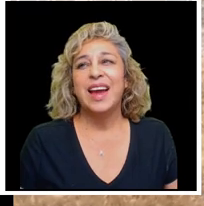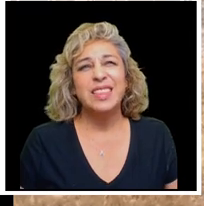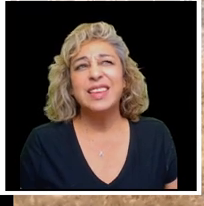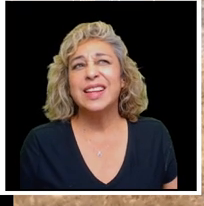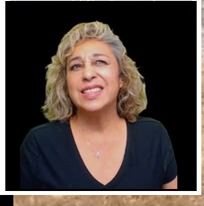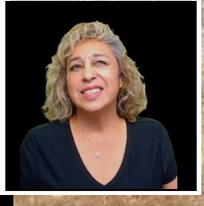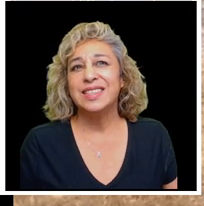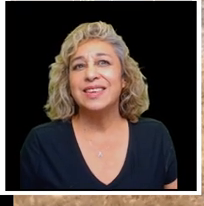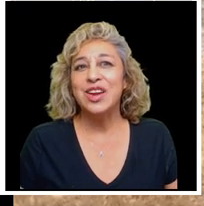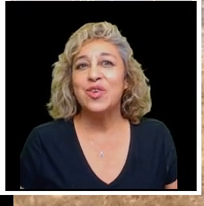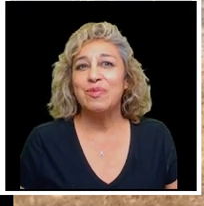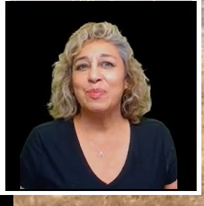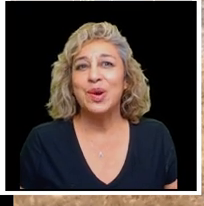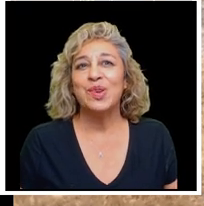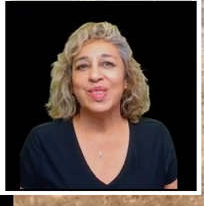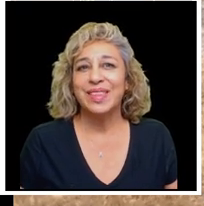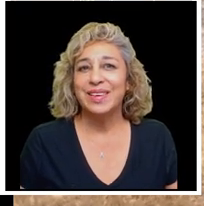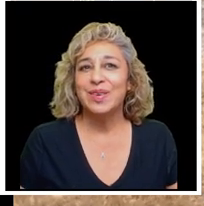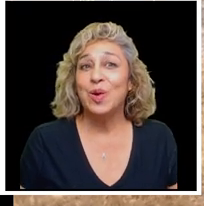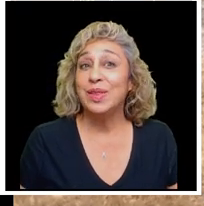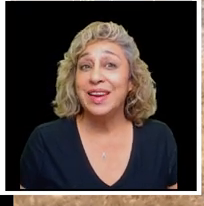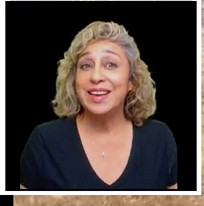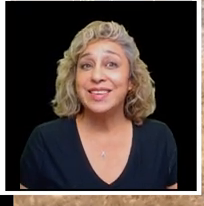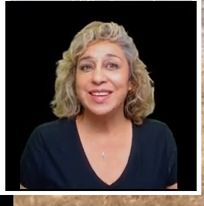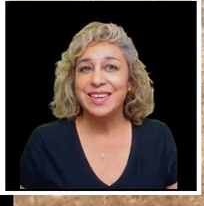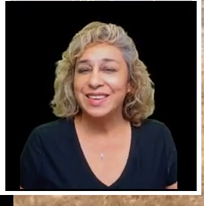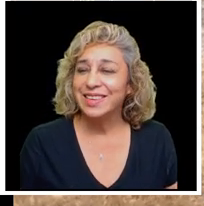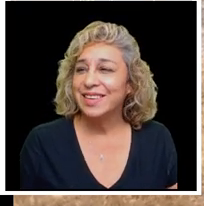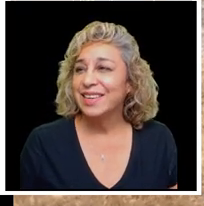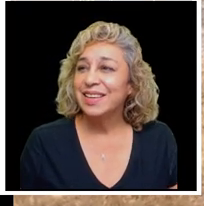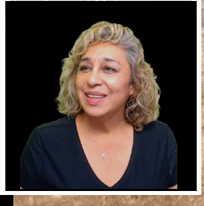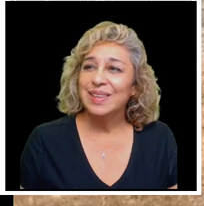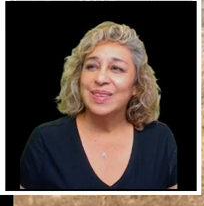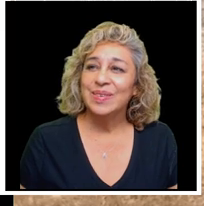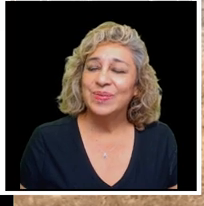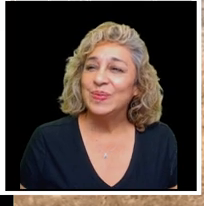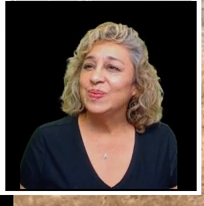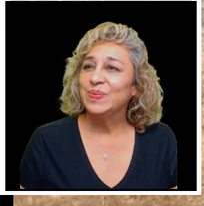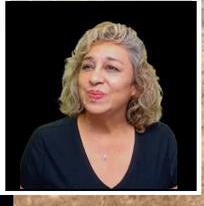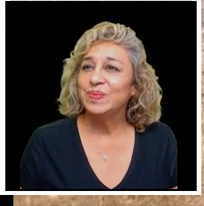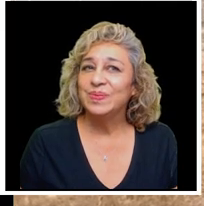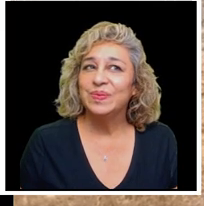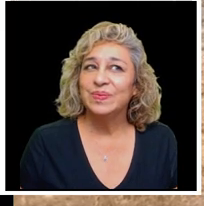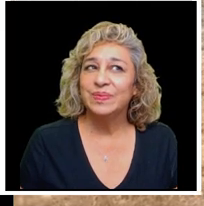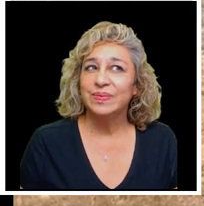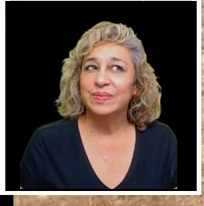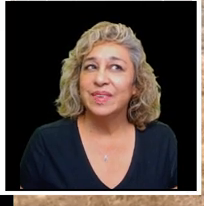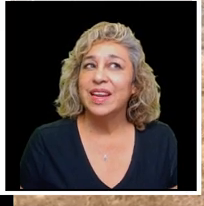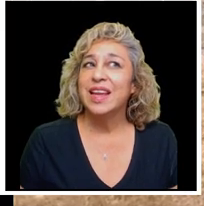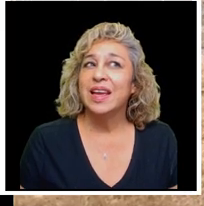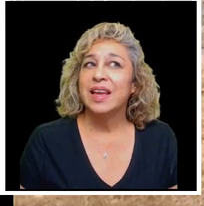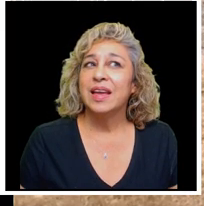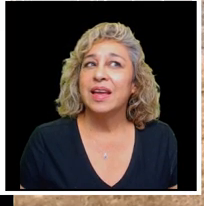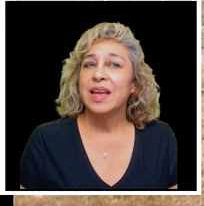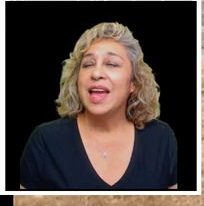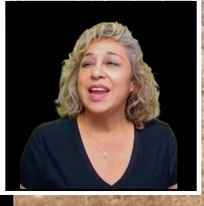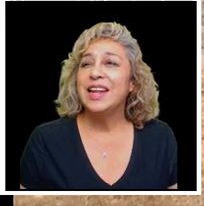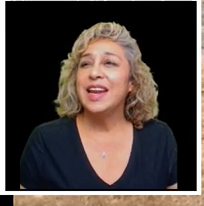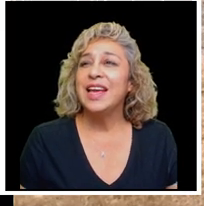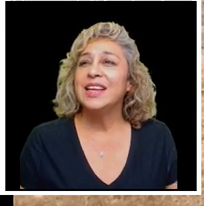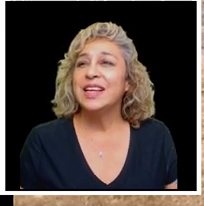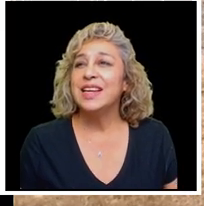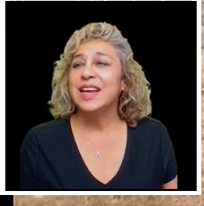think that's his year of birth only 19 let me know immediate end this is it and